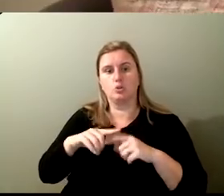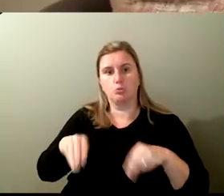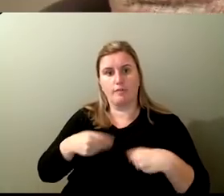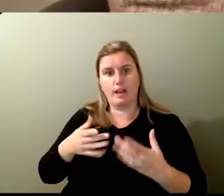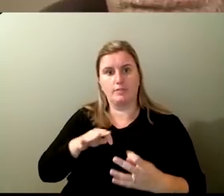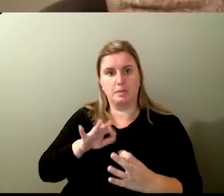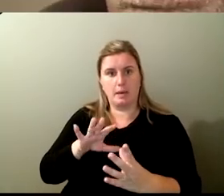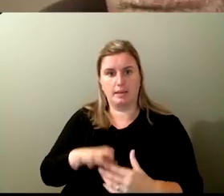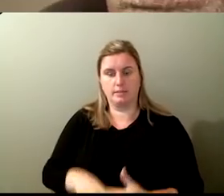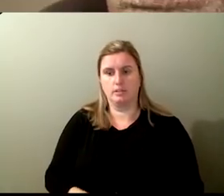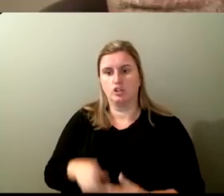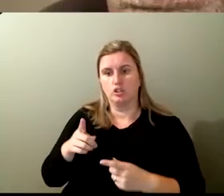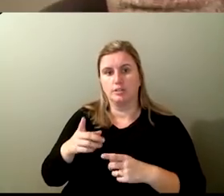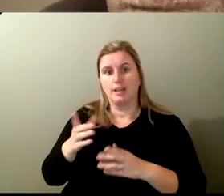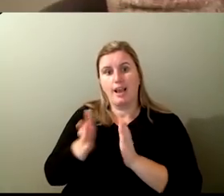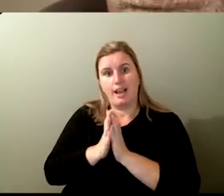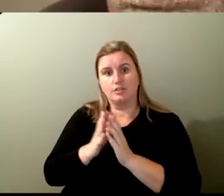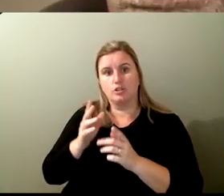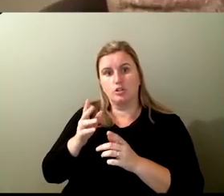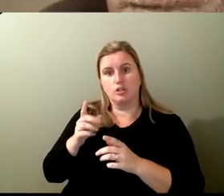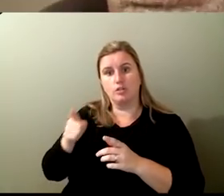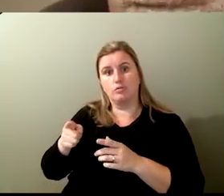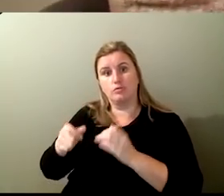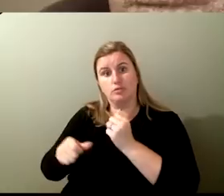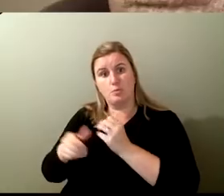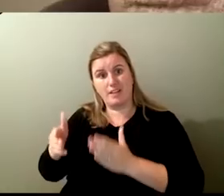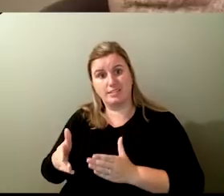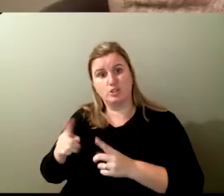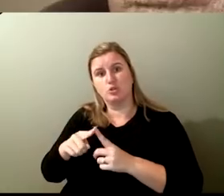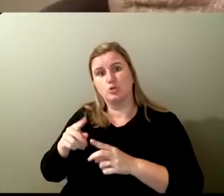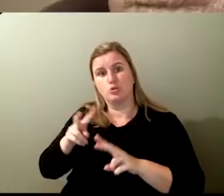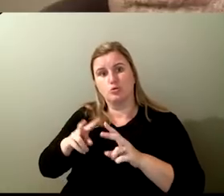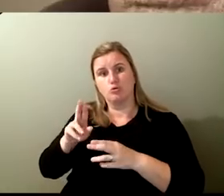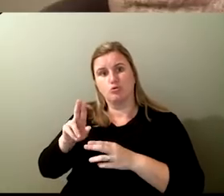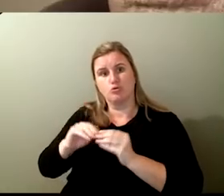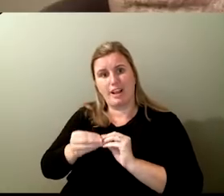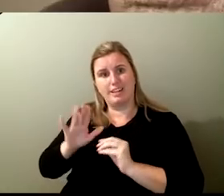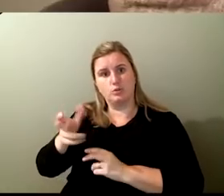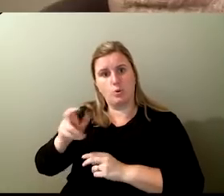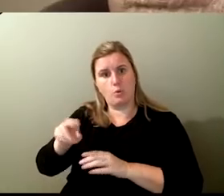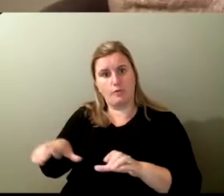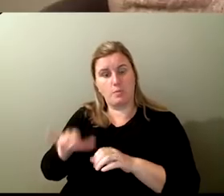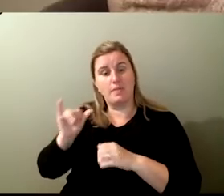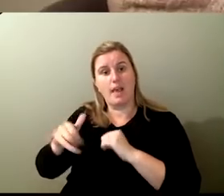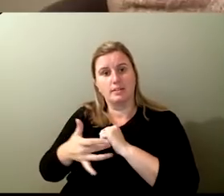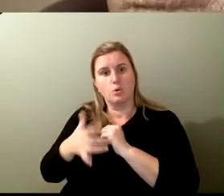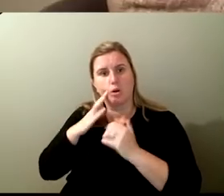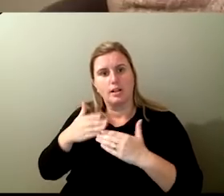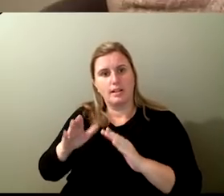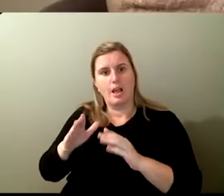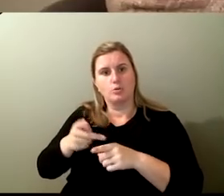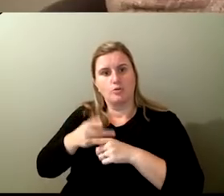feedback. She is asking the supervisee to rate his own performance. This technique will allow the supervisee